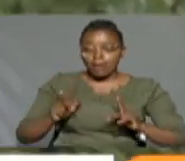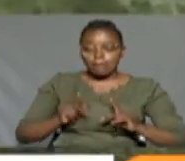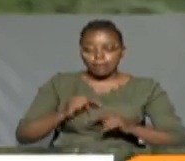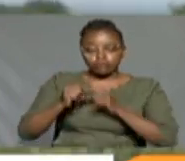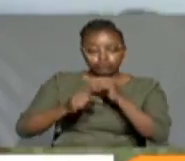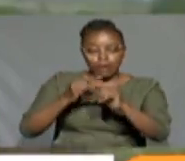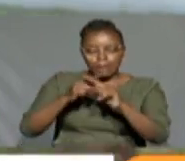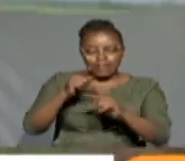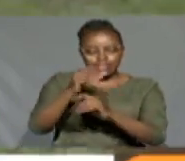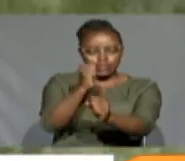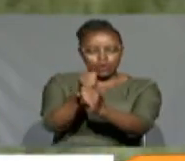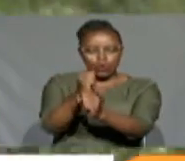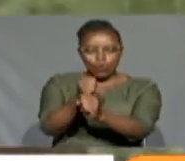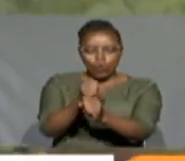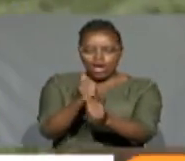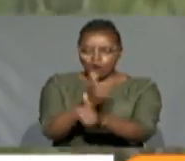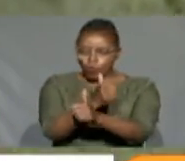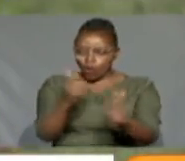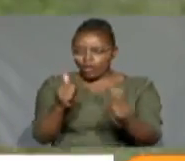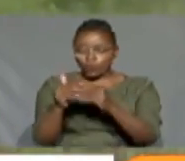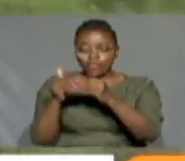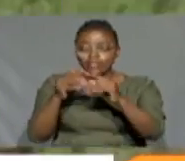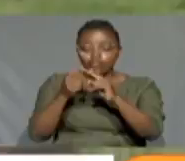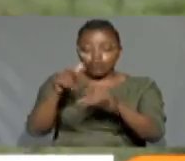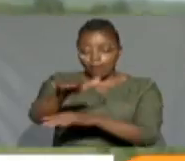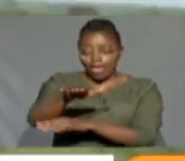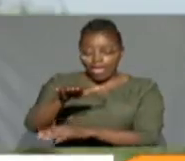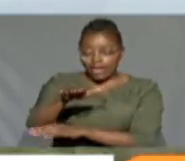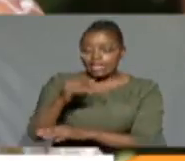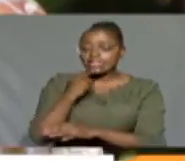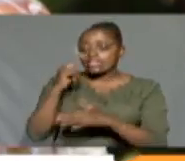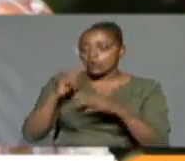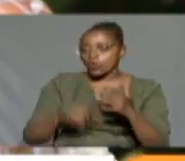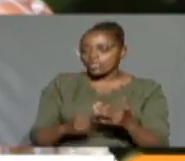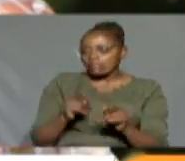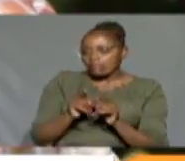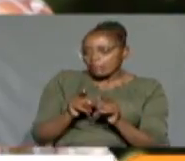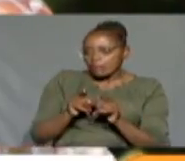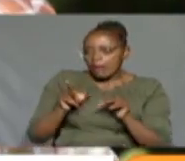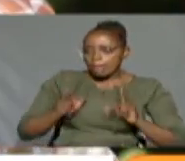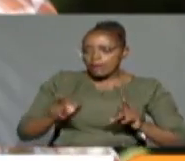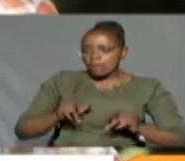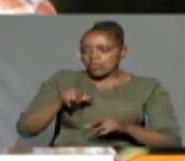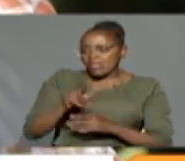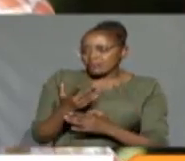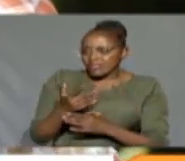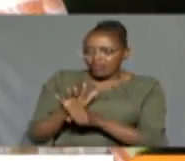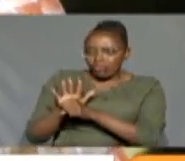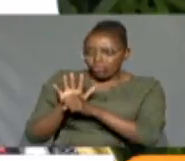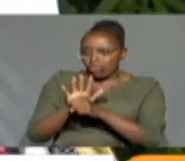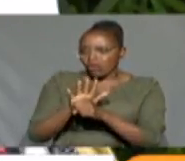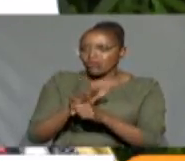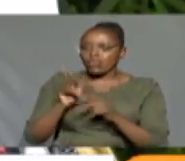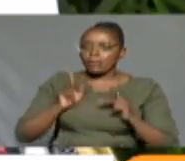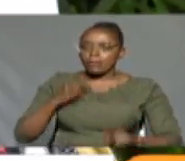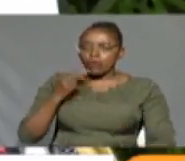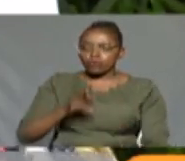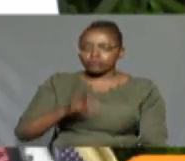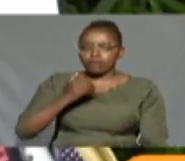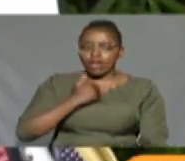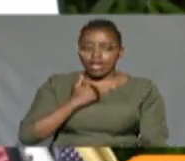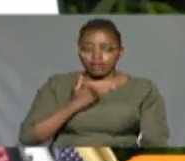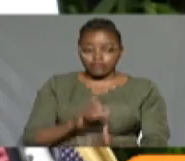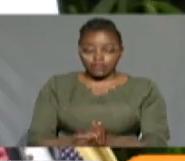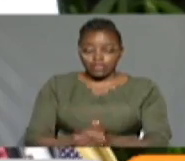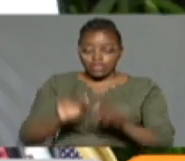an exercise that does not augur well with leaders from the region who say it has only left their people vulnerable to armed criminals. It is important